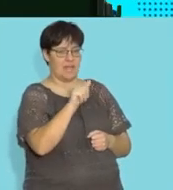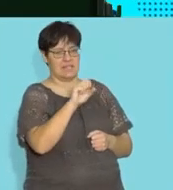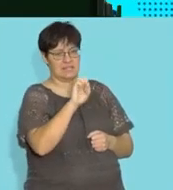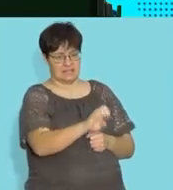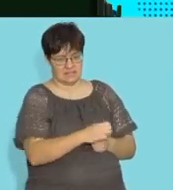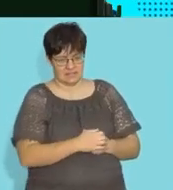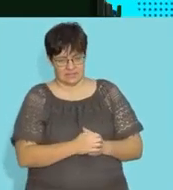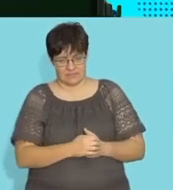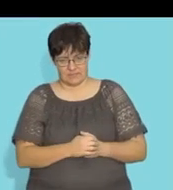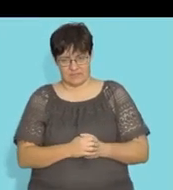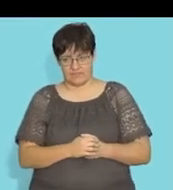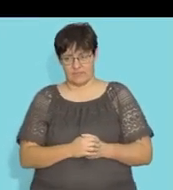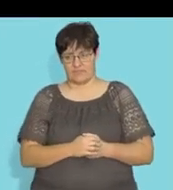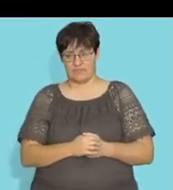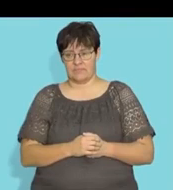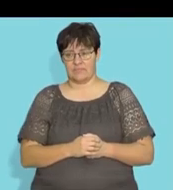the base.